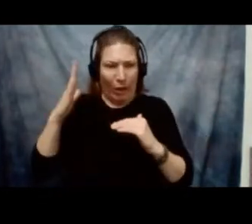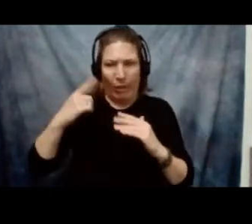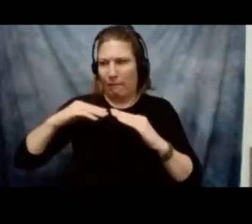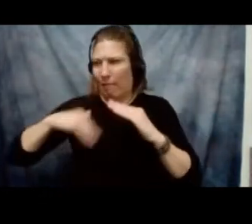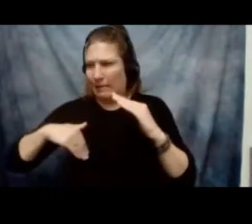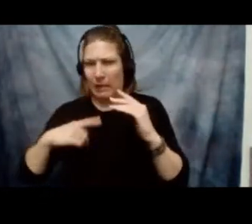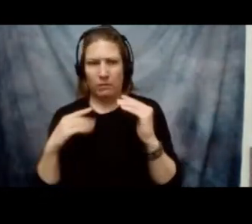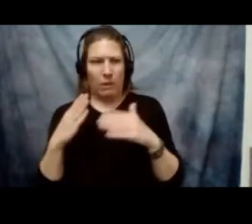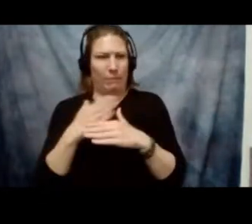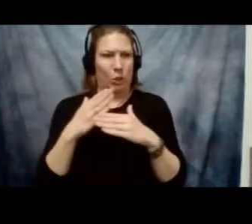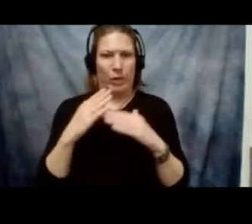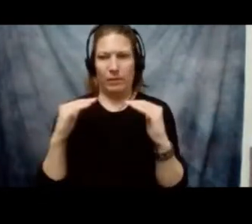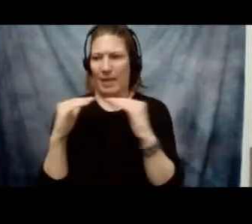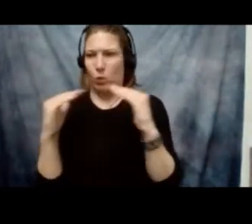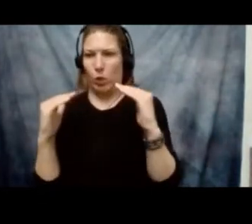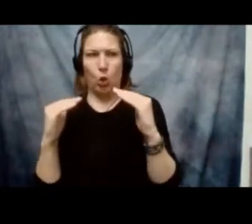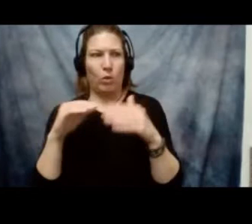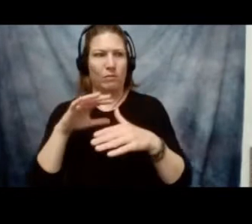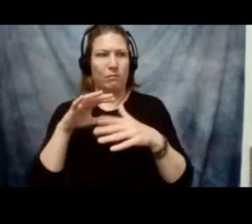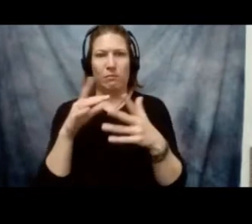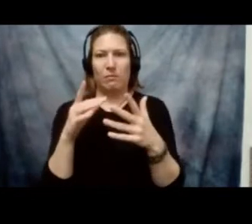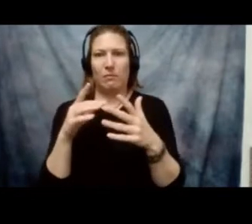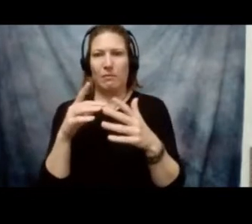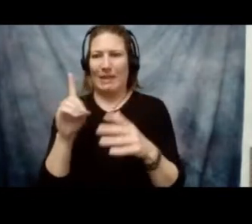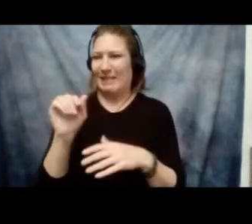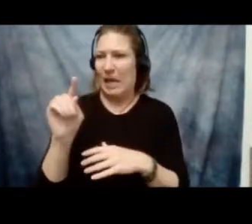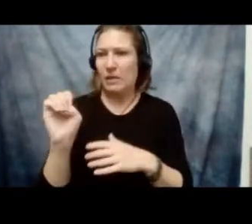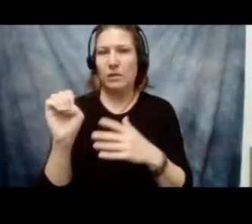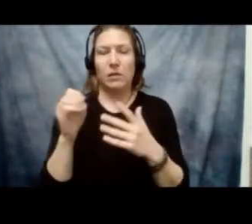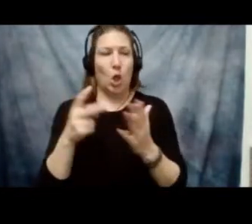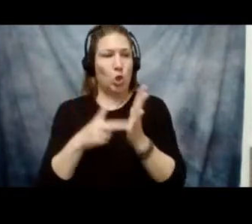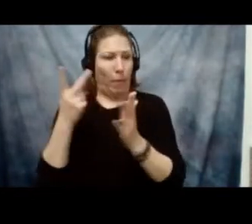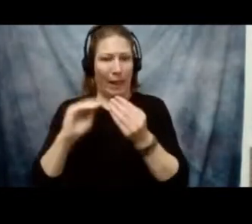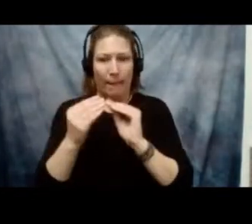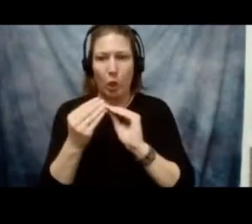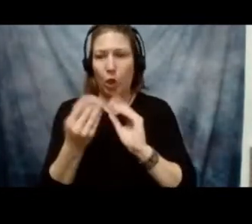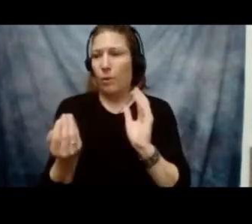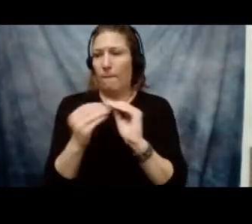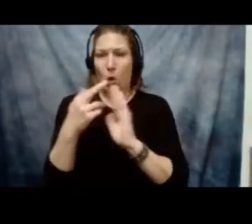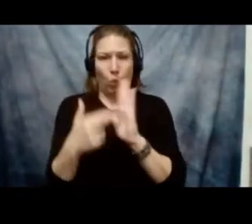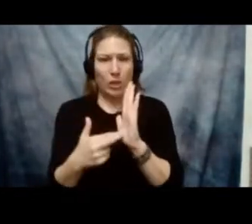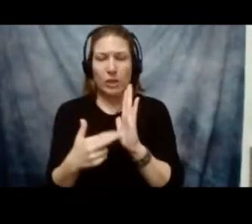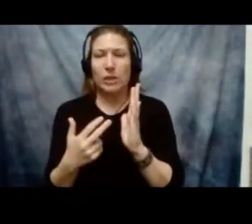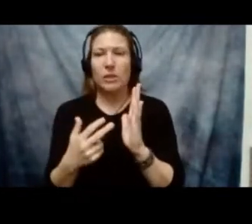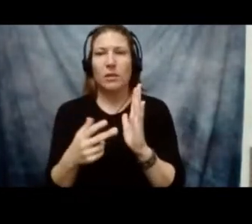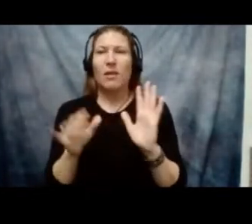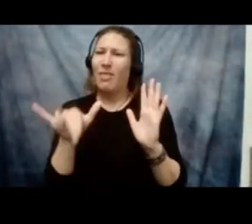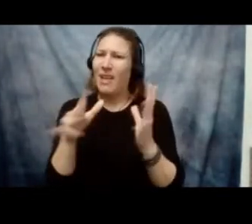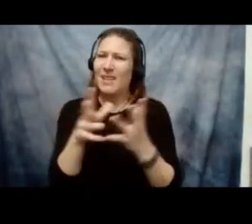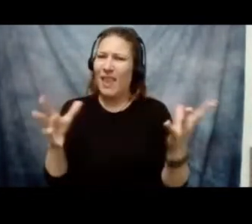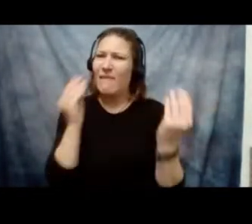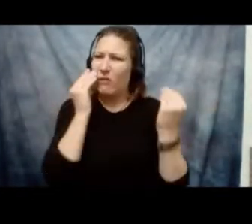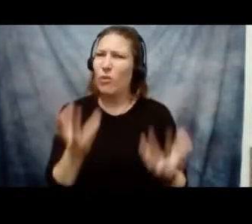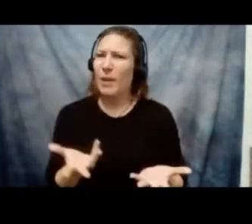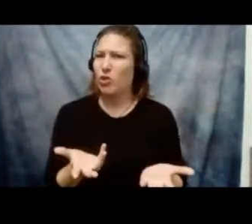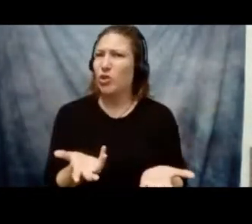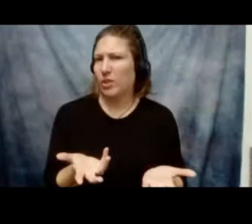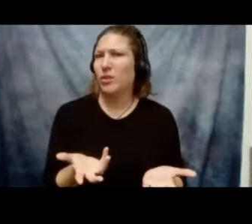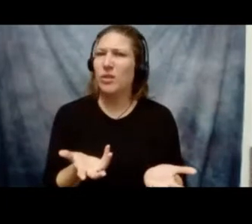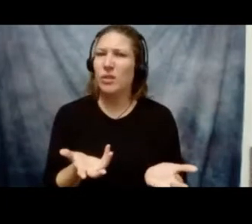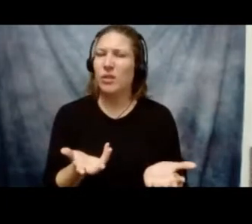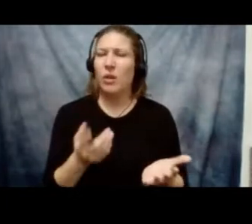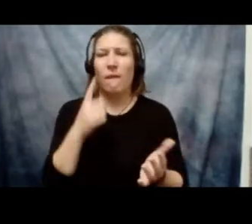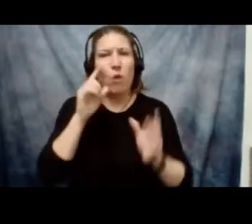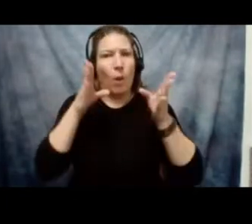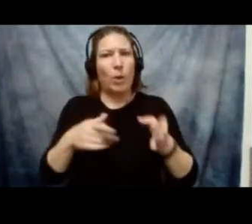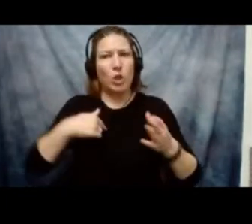a date occurring, duplicate values, more rules. Like that's a lot for someone to process when I'm not asking anybody